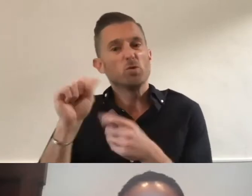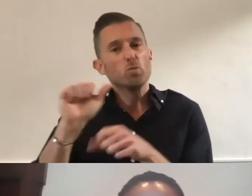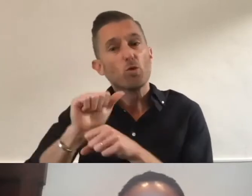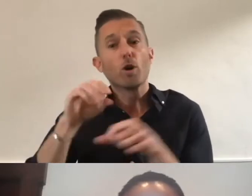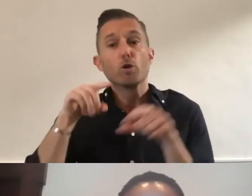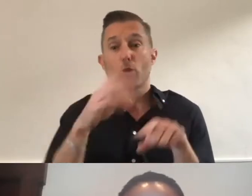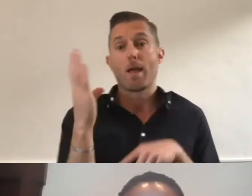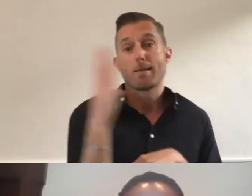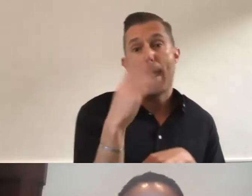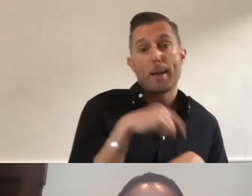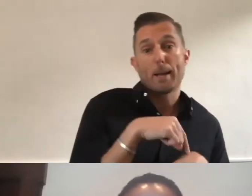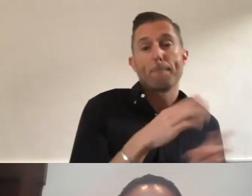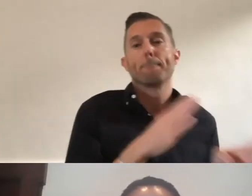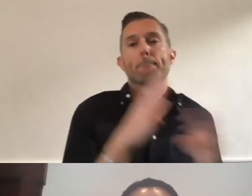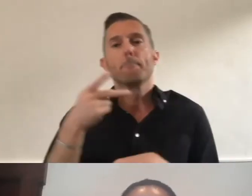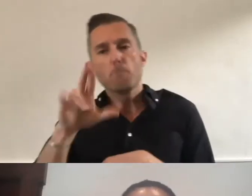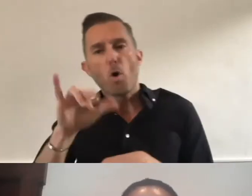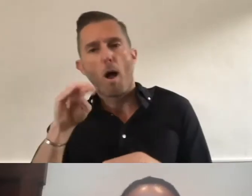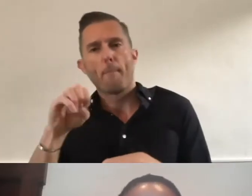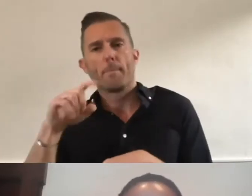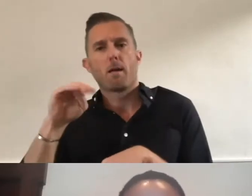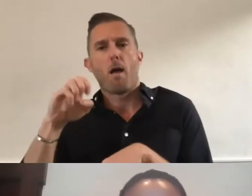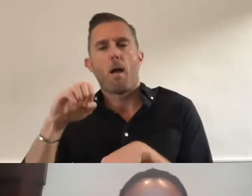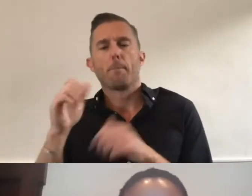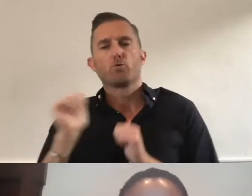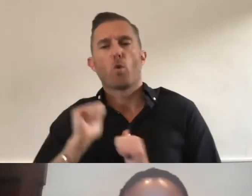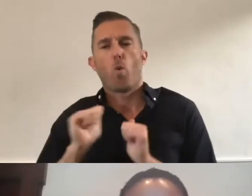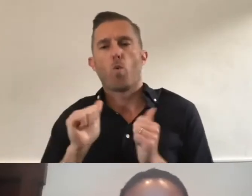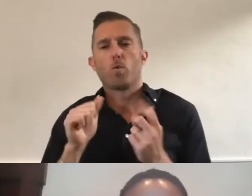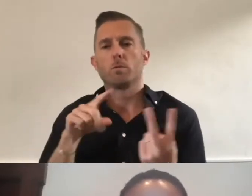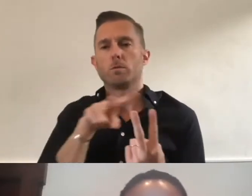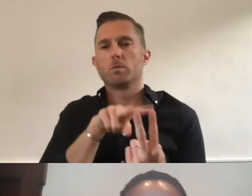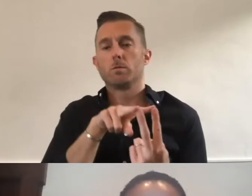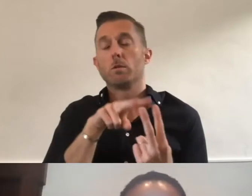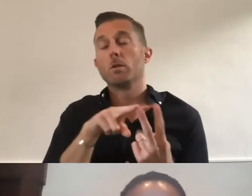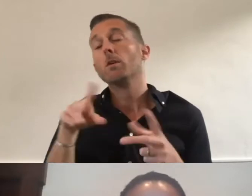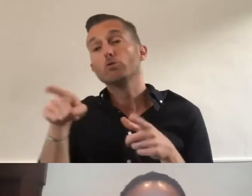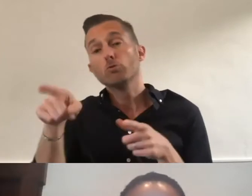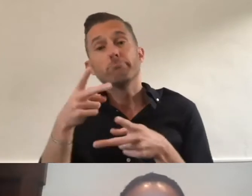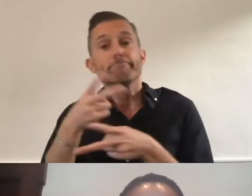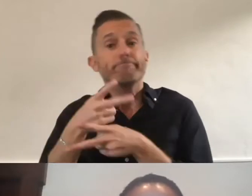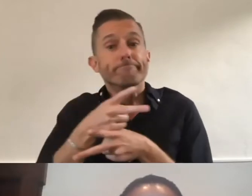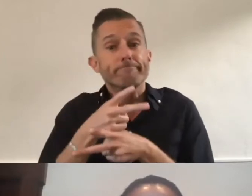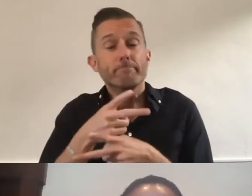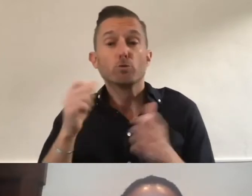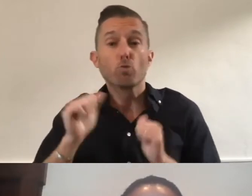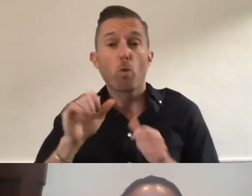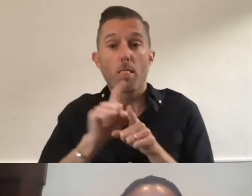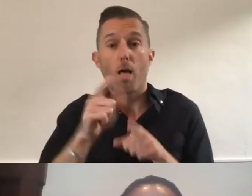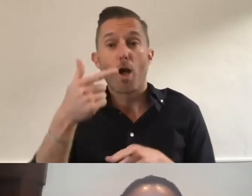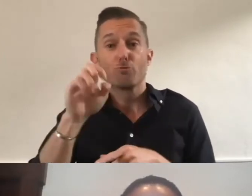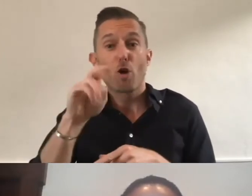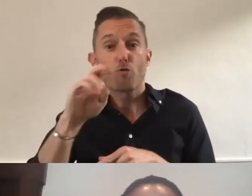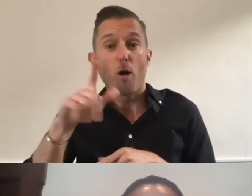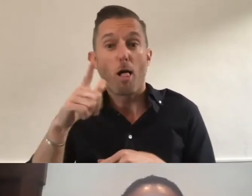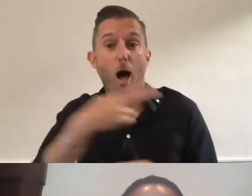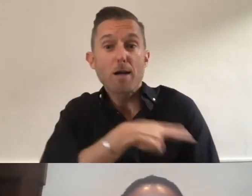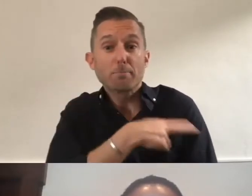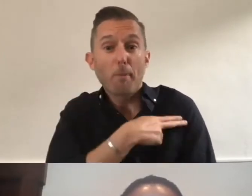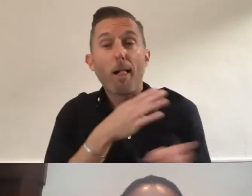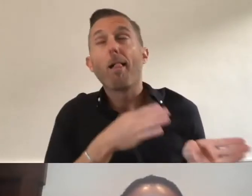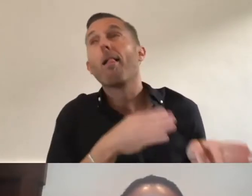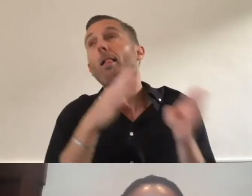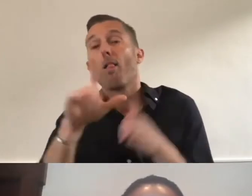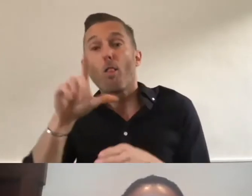primetime programming at ABC, overseeing such shows as General Hospital and Desperate Housewives, Lost, and Grey's